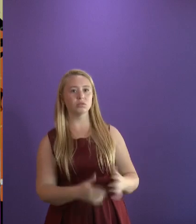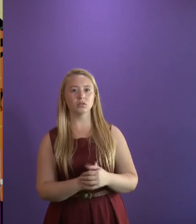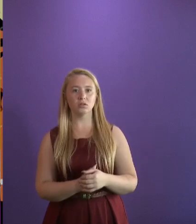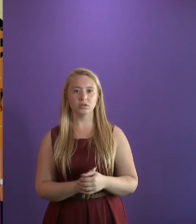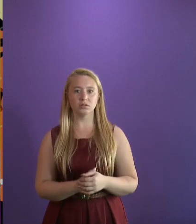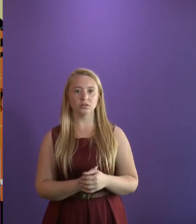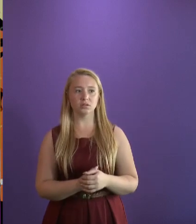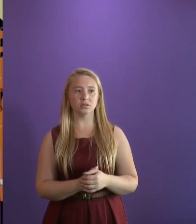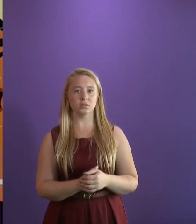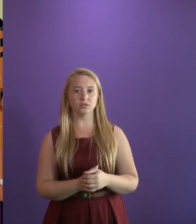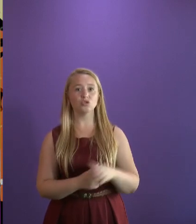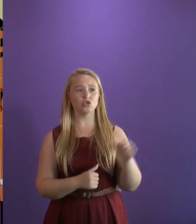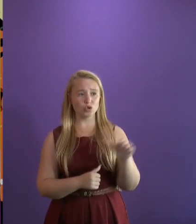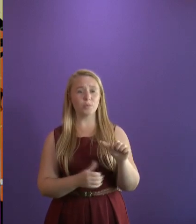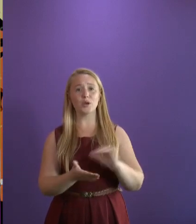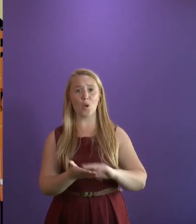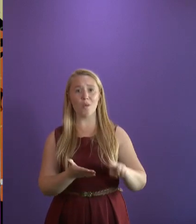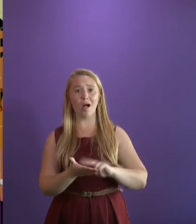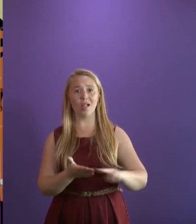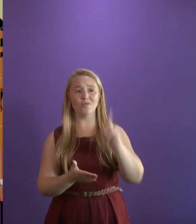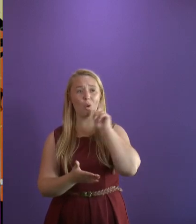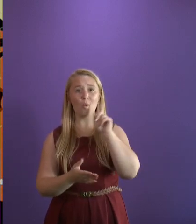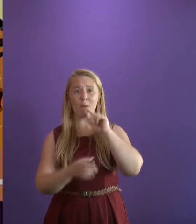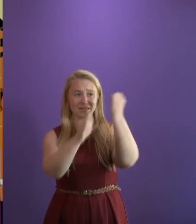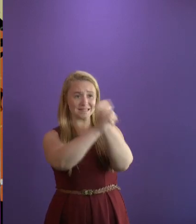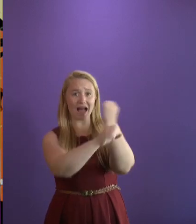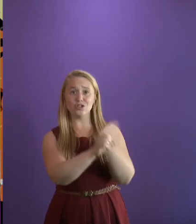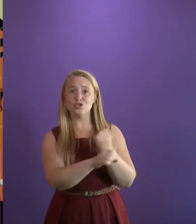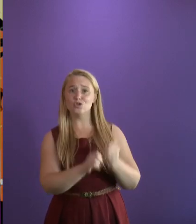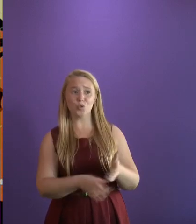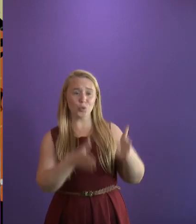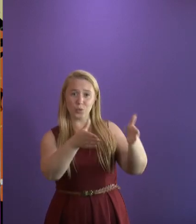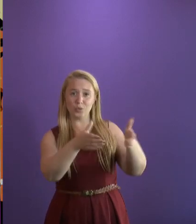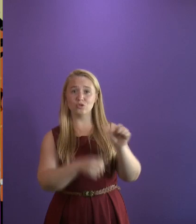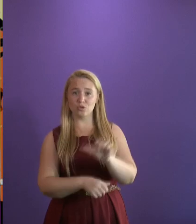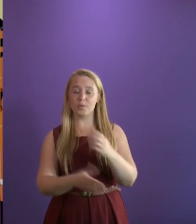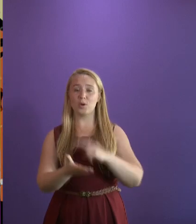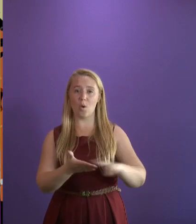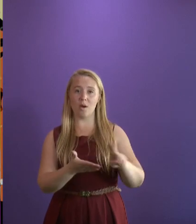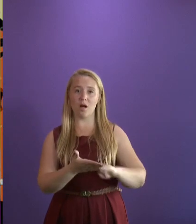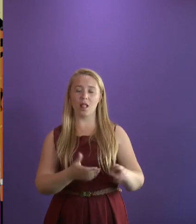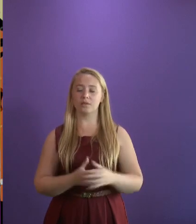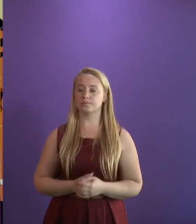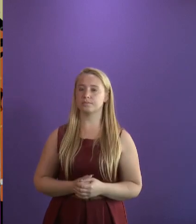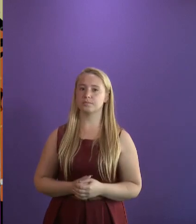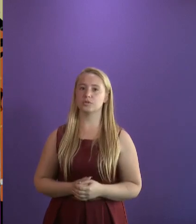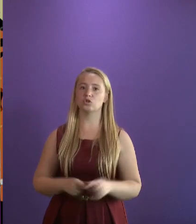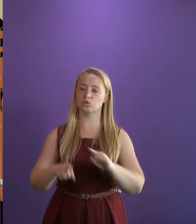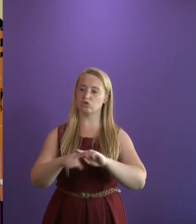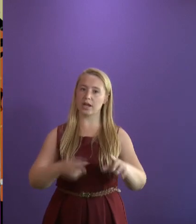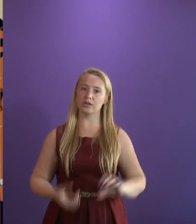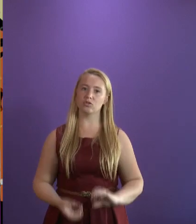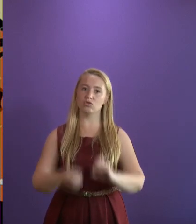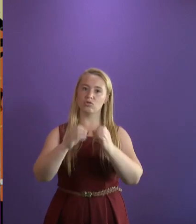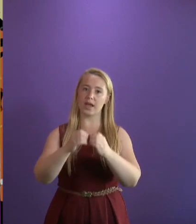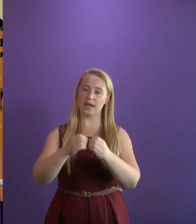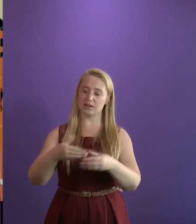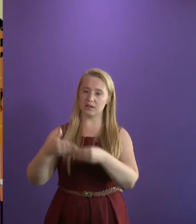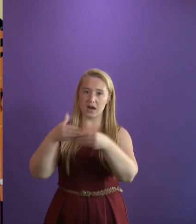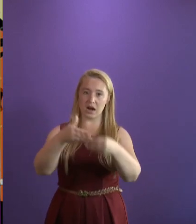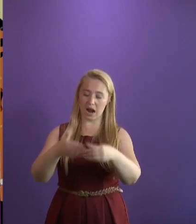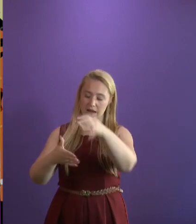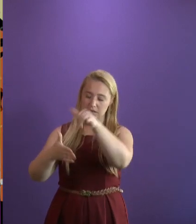council chambers, it should be far normal to see women in that kind of position. So at COSLA, we're doing our bit to develop guidelines to support councils, and